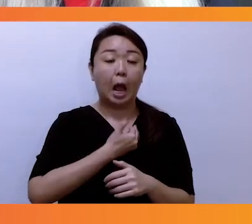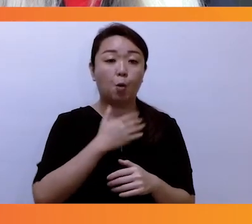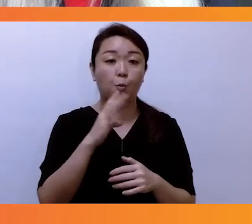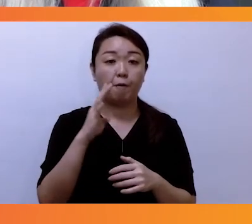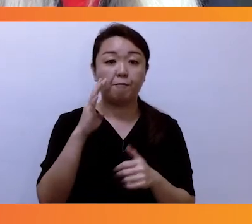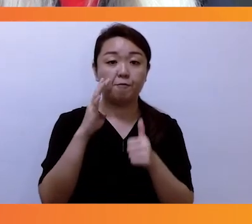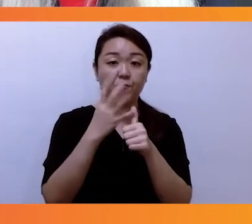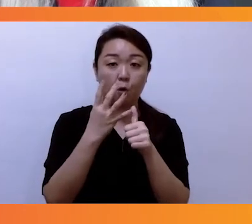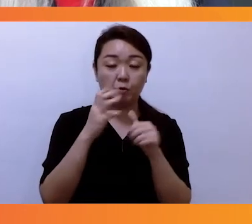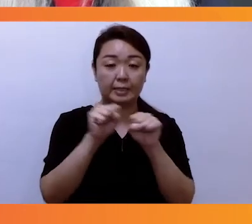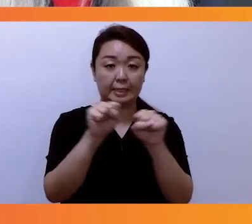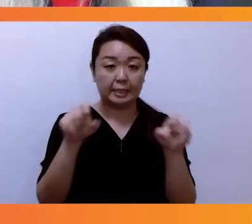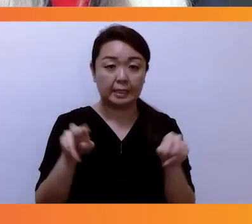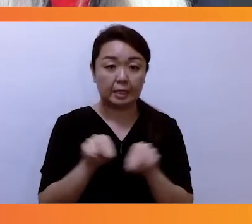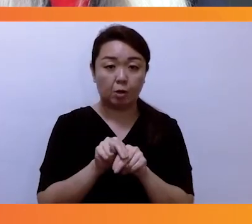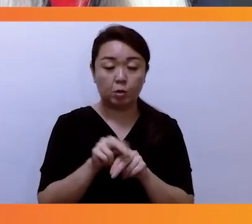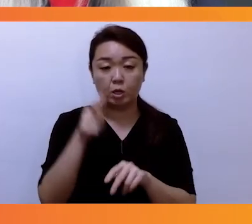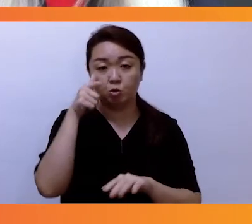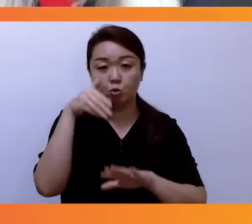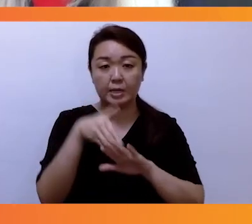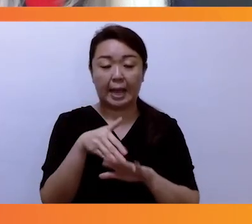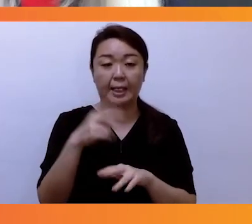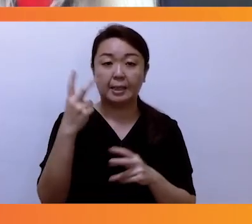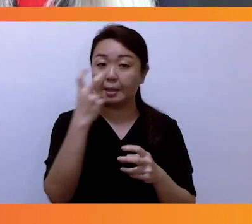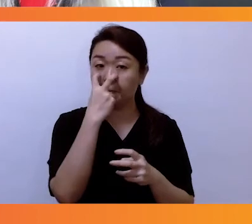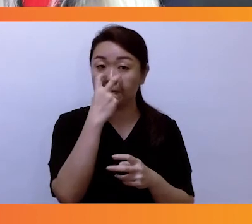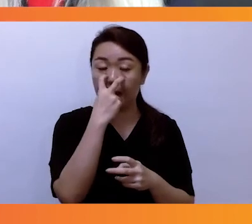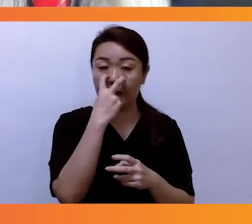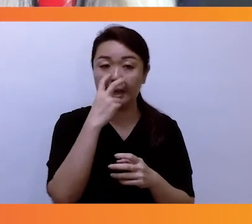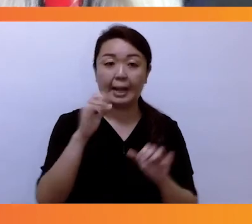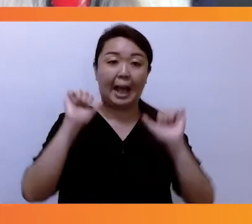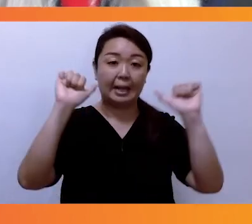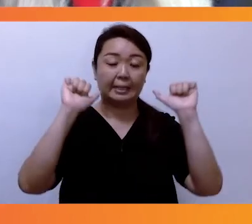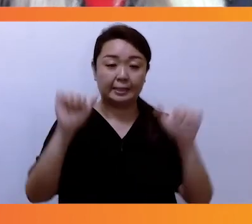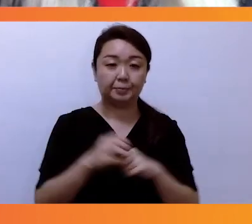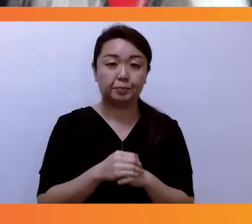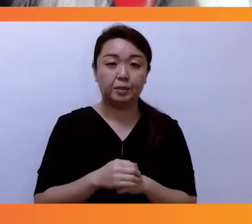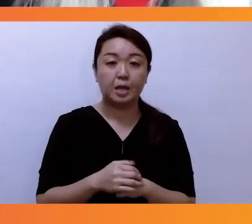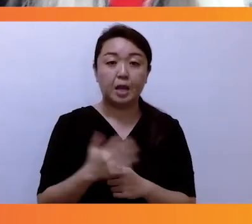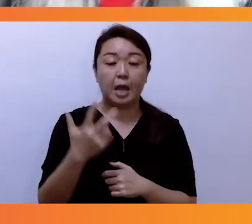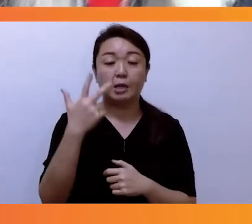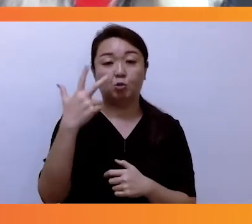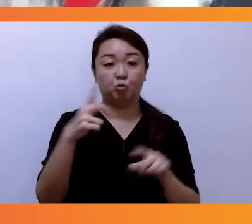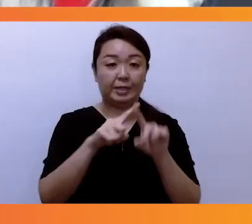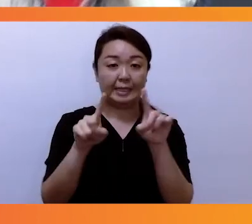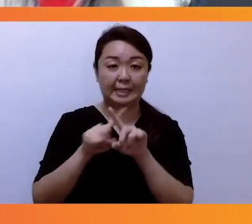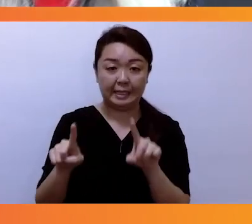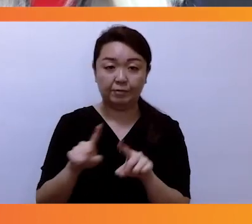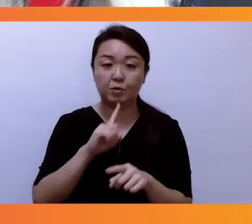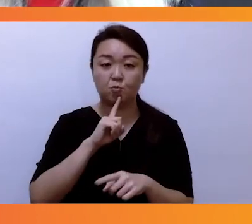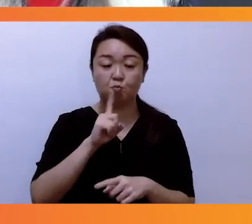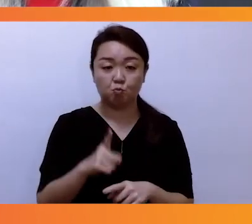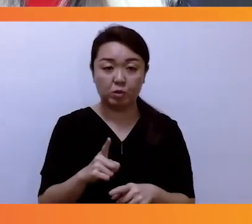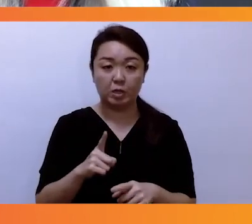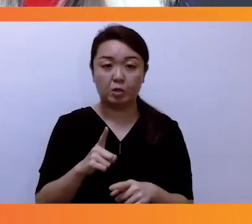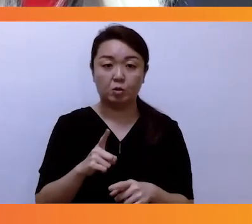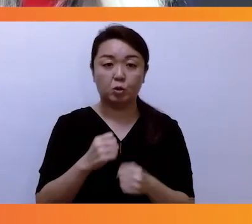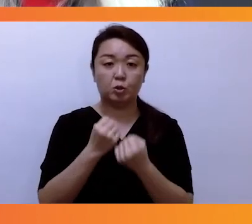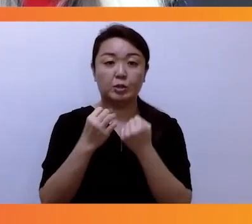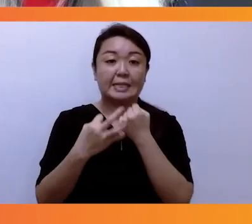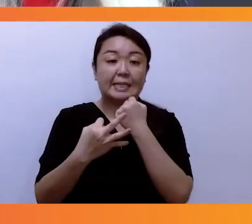Our fourth scenario to look at are our visually impaired athletes. There are three different